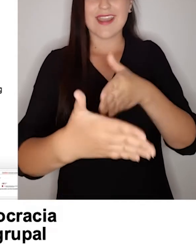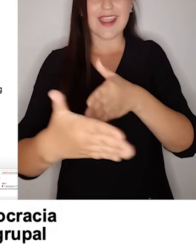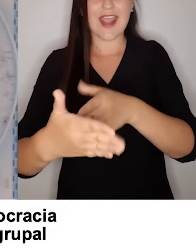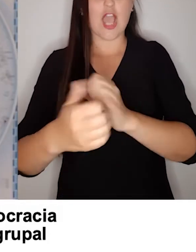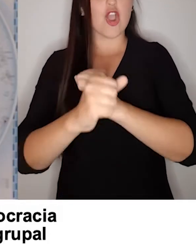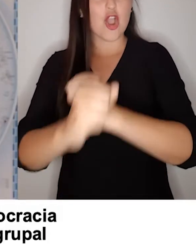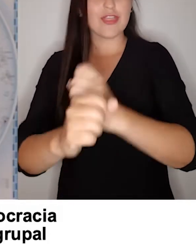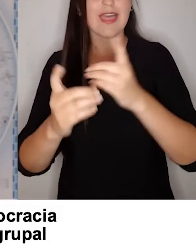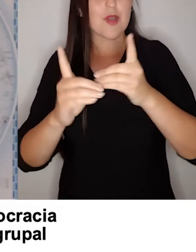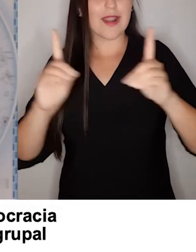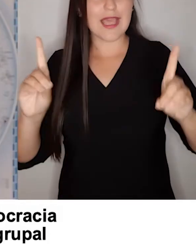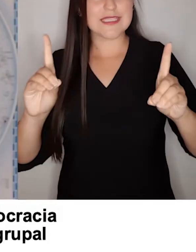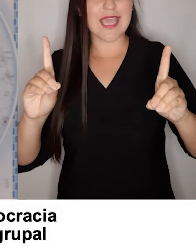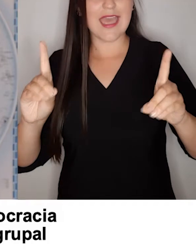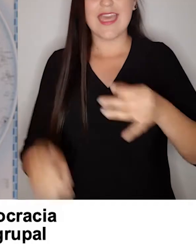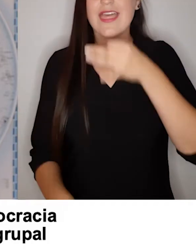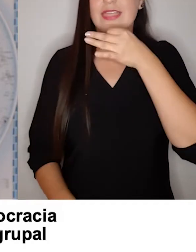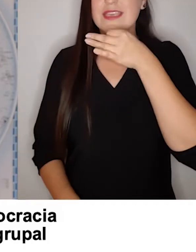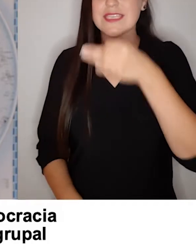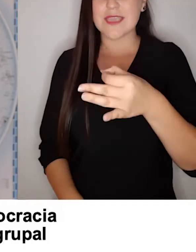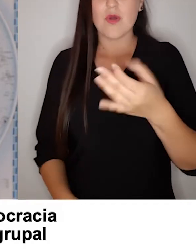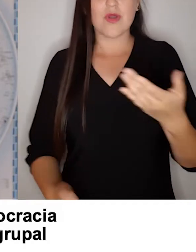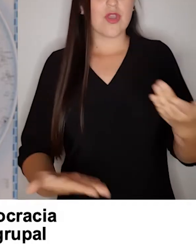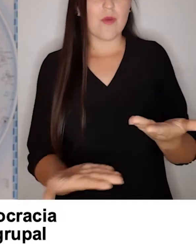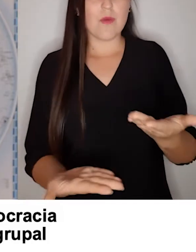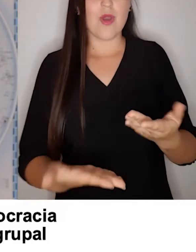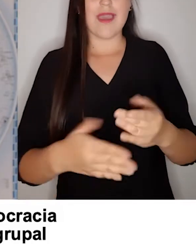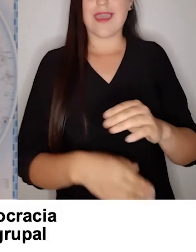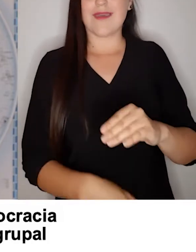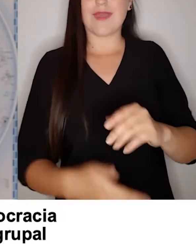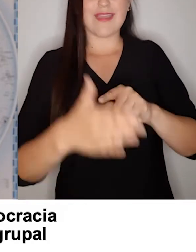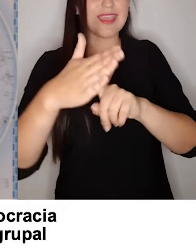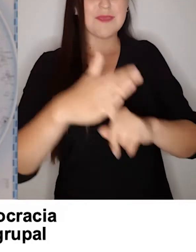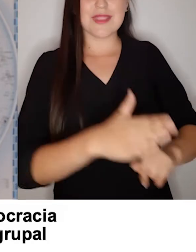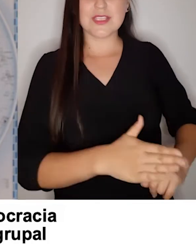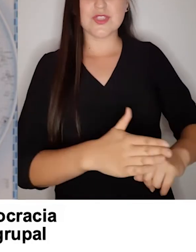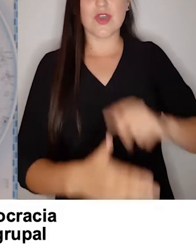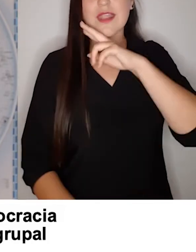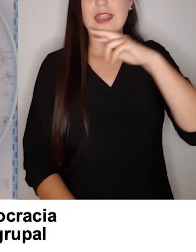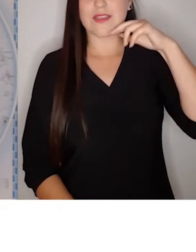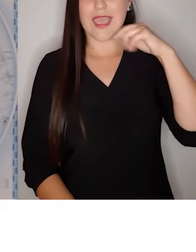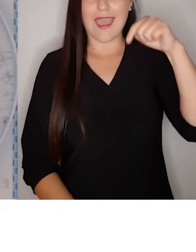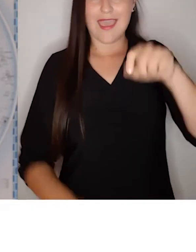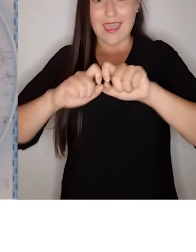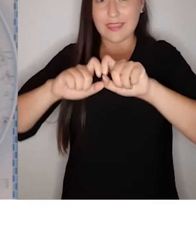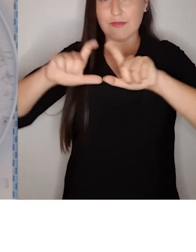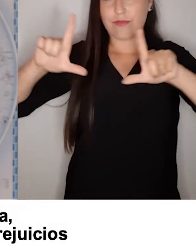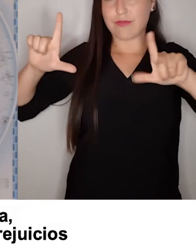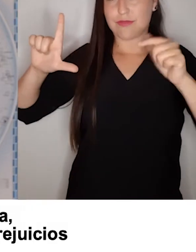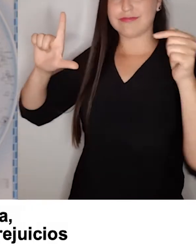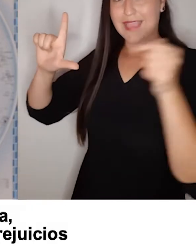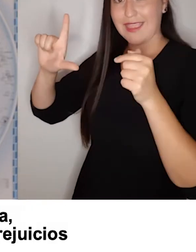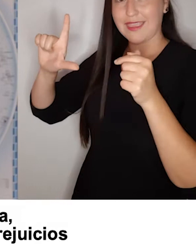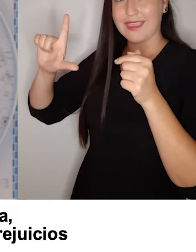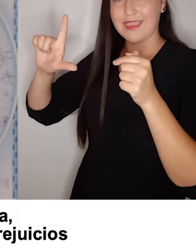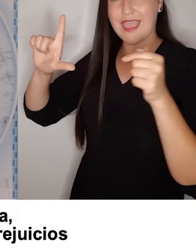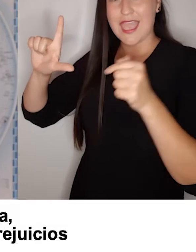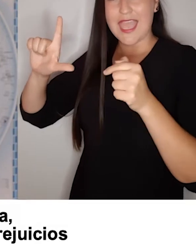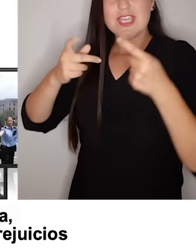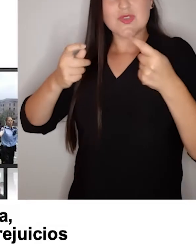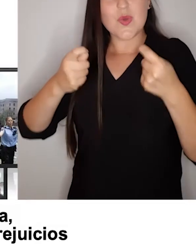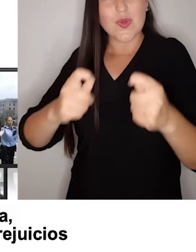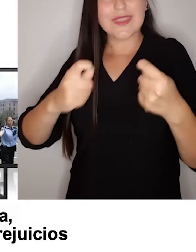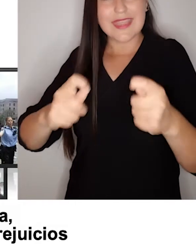We talk about barriers against democracy when we talk about group hostility. And this